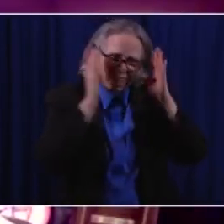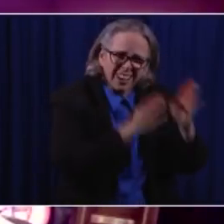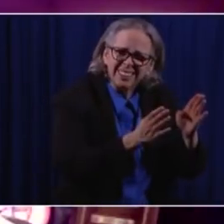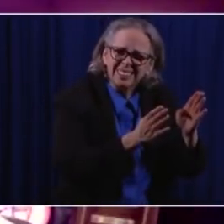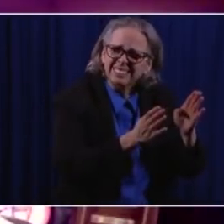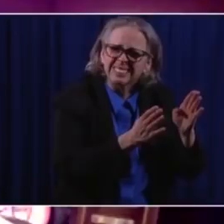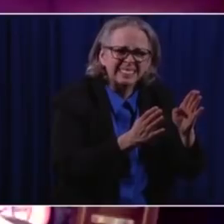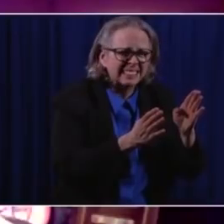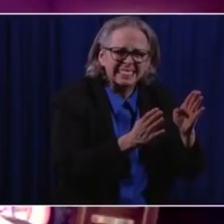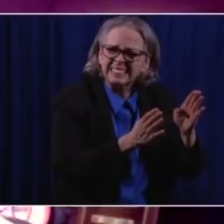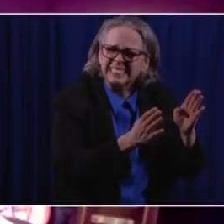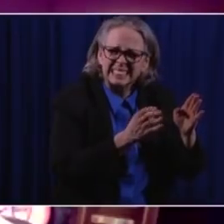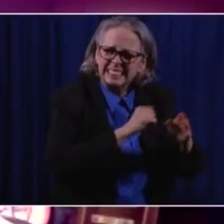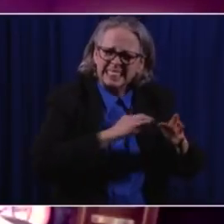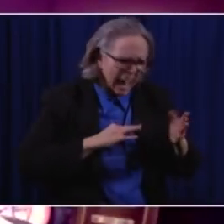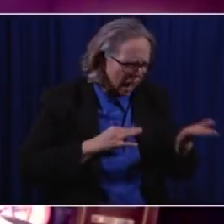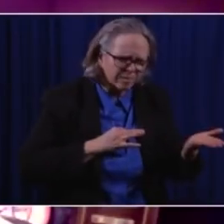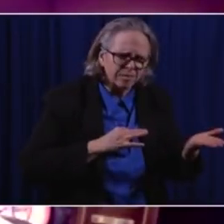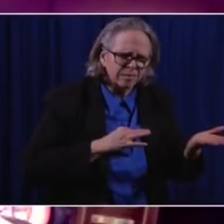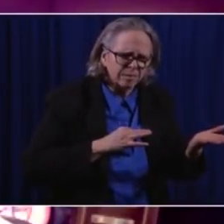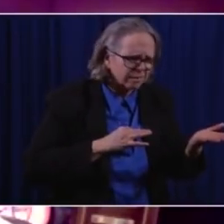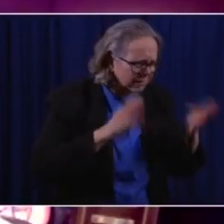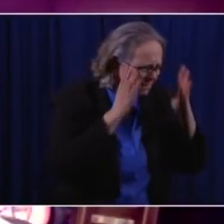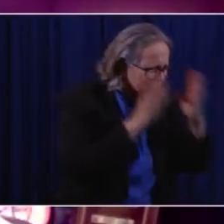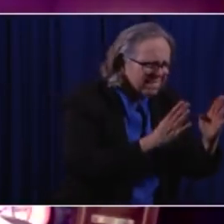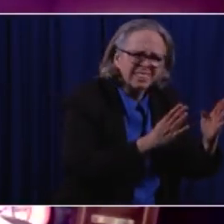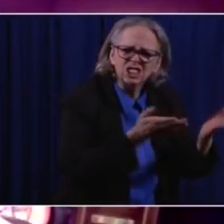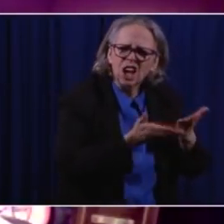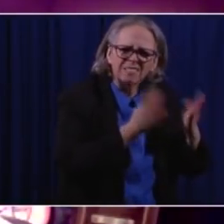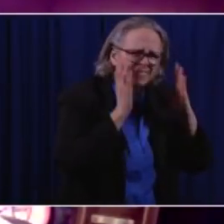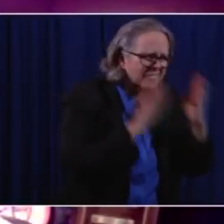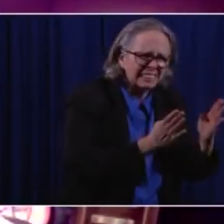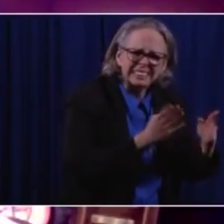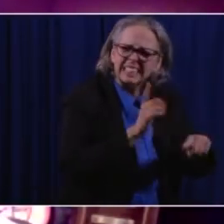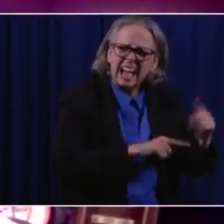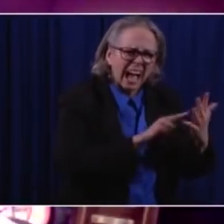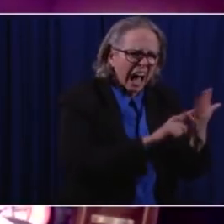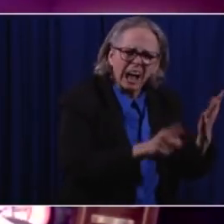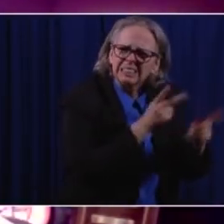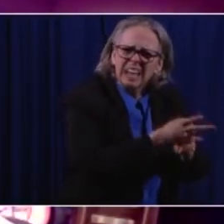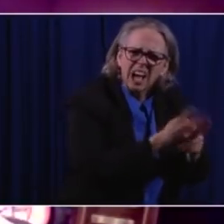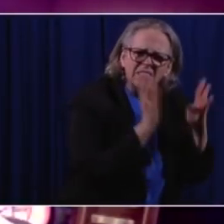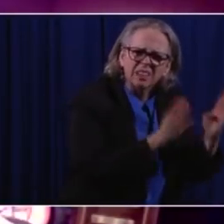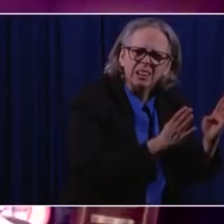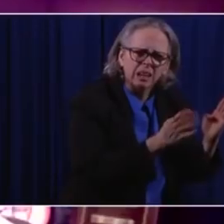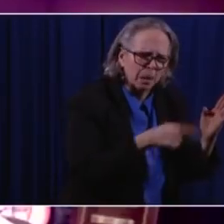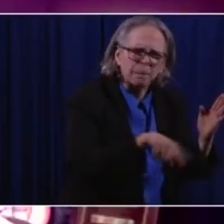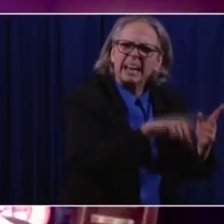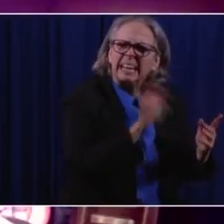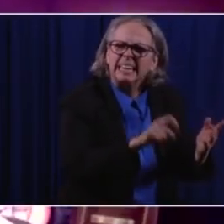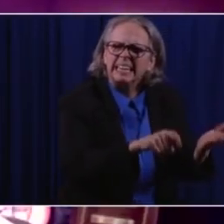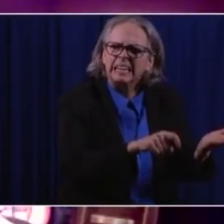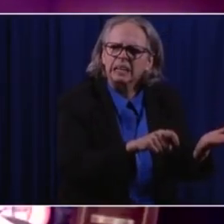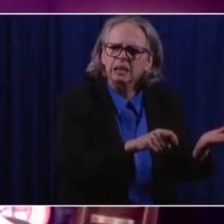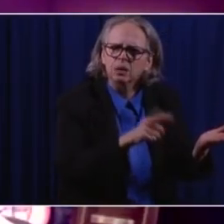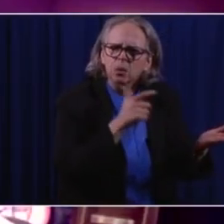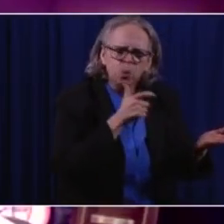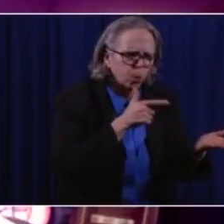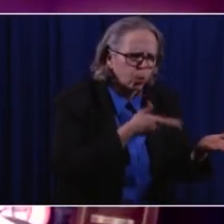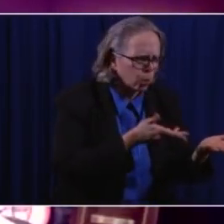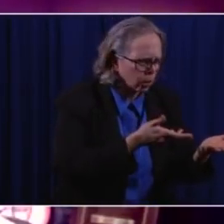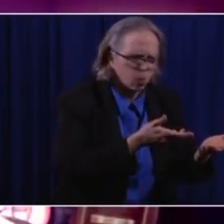staff, we don't have the services to be able to continue to focus on them the way they should be focused on, because we're focused on the surge that we're